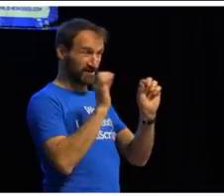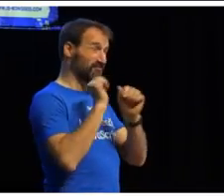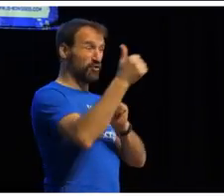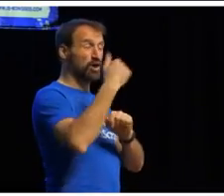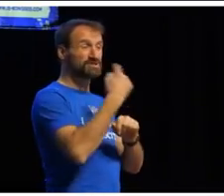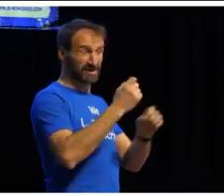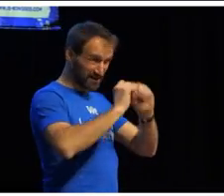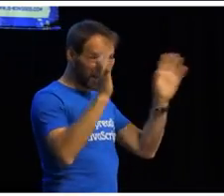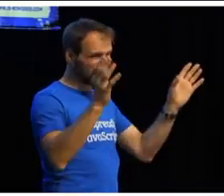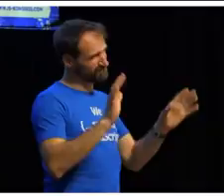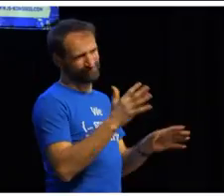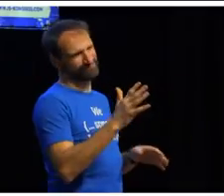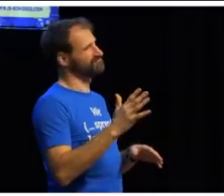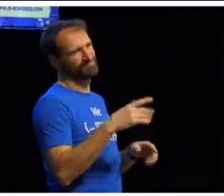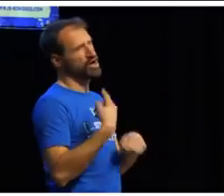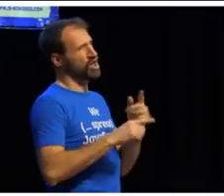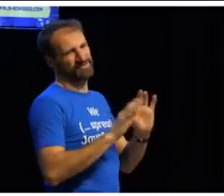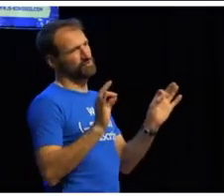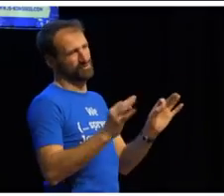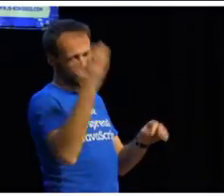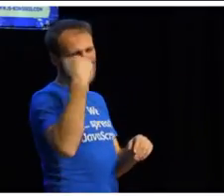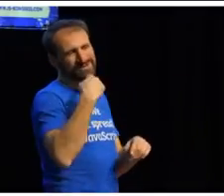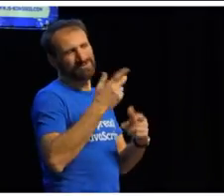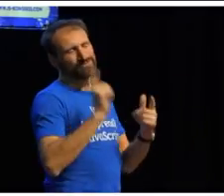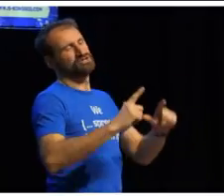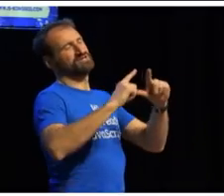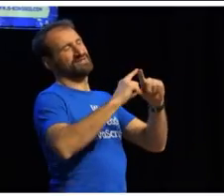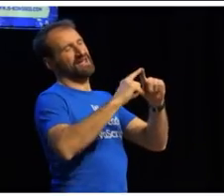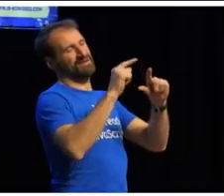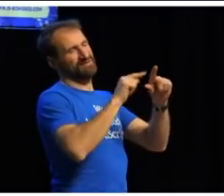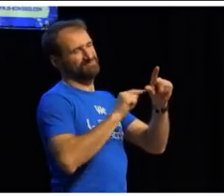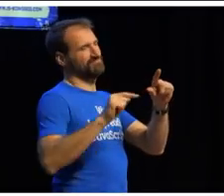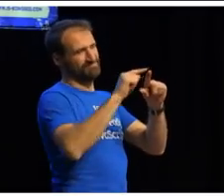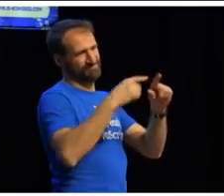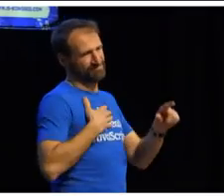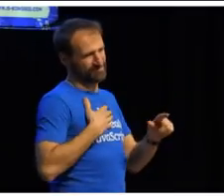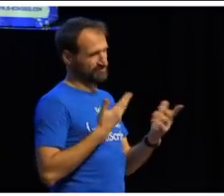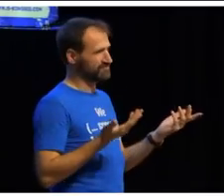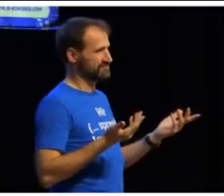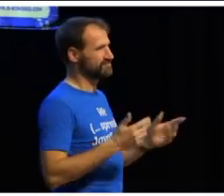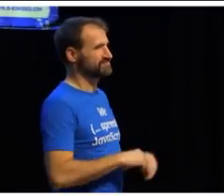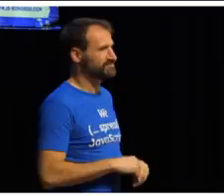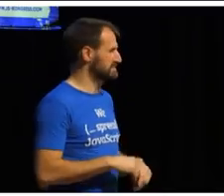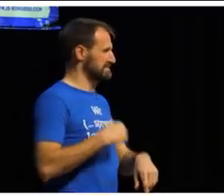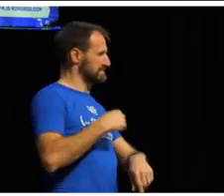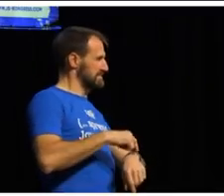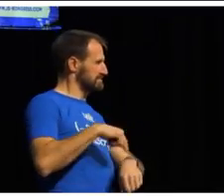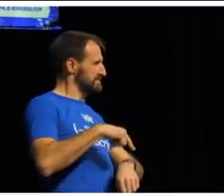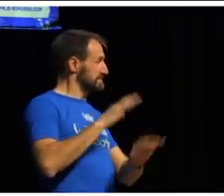typically you have to try that out, but we're going to come to this in a minute. I'm also running a little bit out of time, so